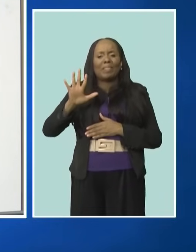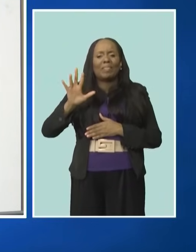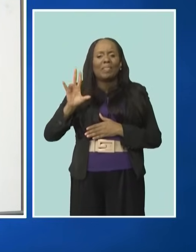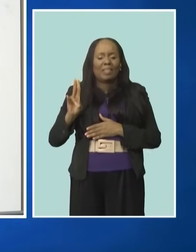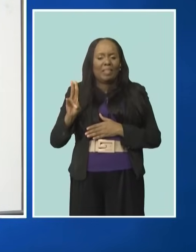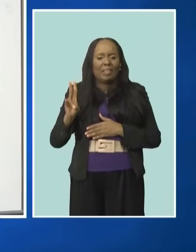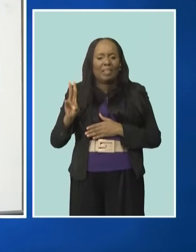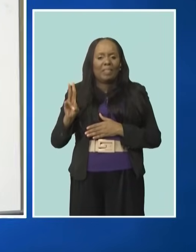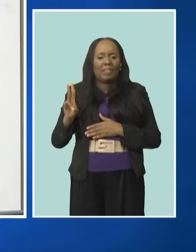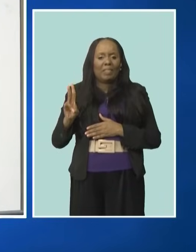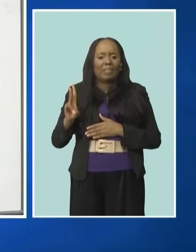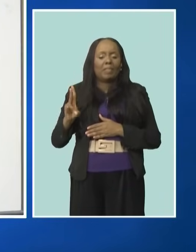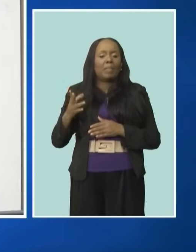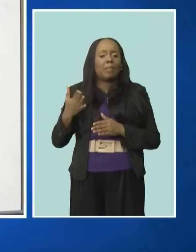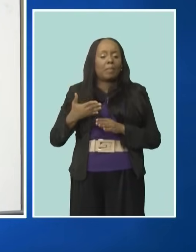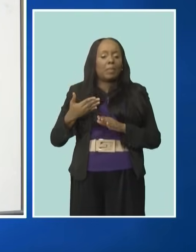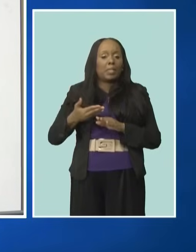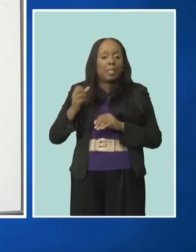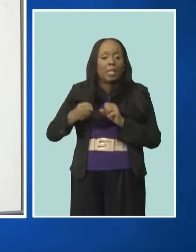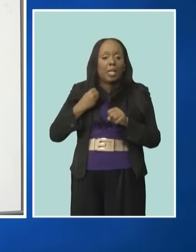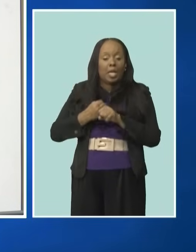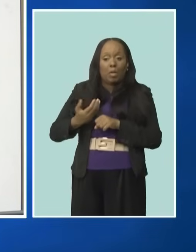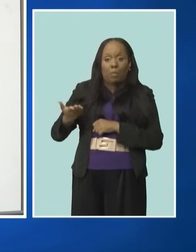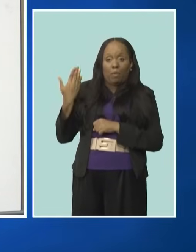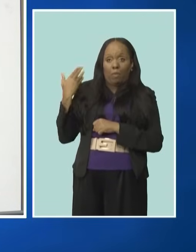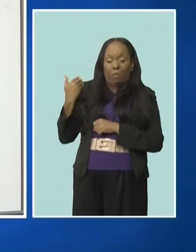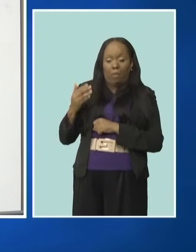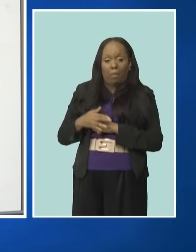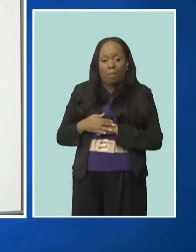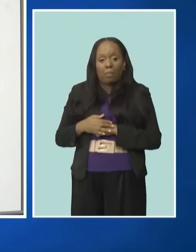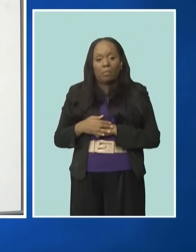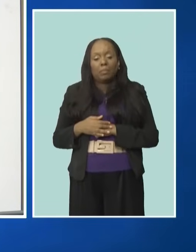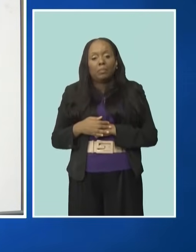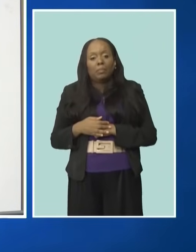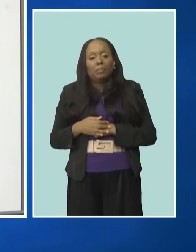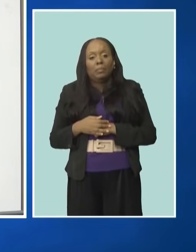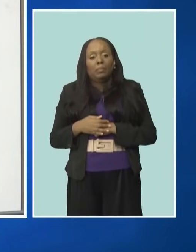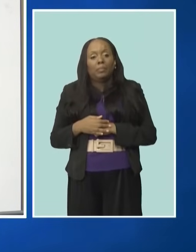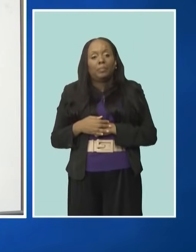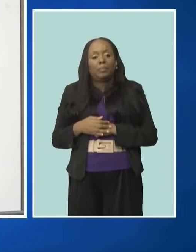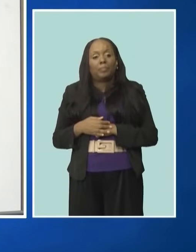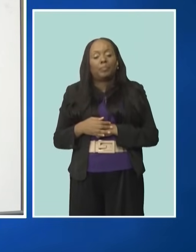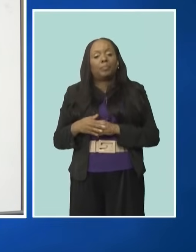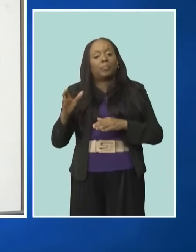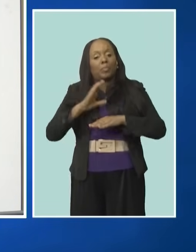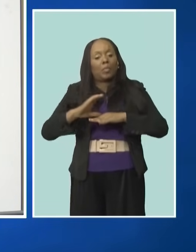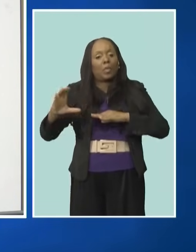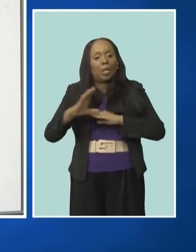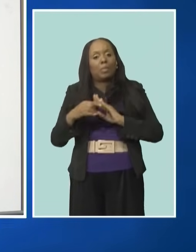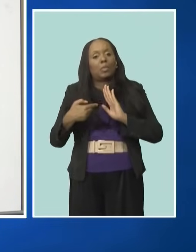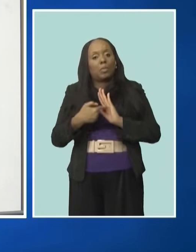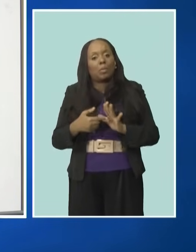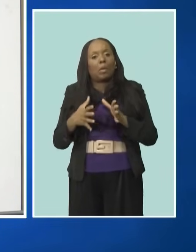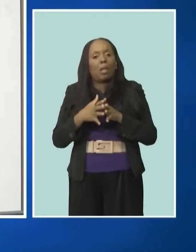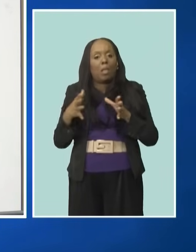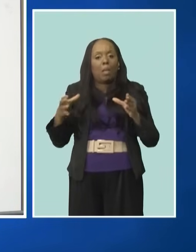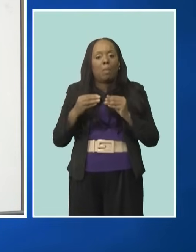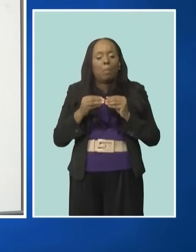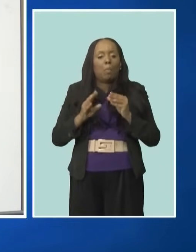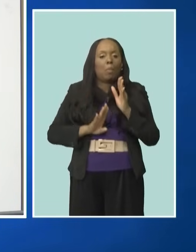13,157 in the prior year. The Caribbean market also demonstrated encouraging growth